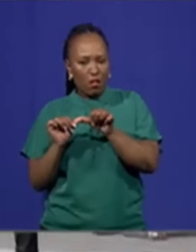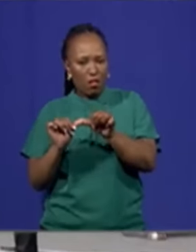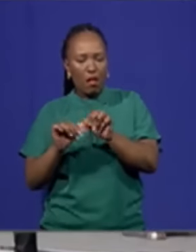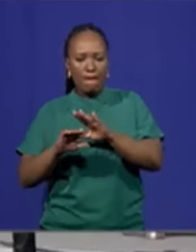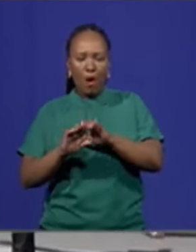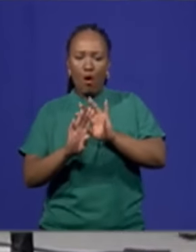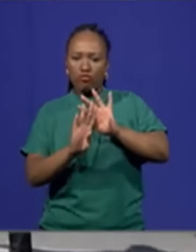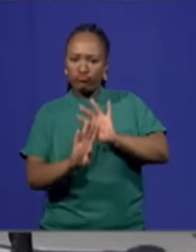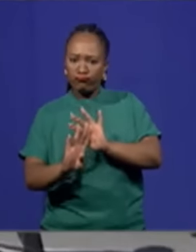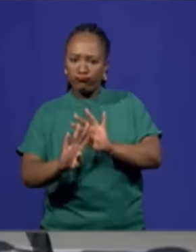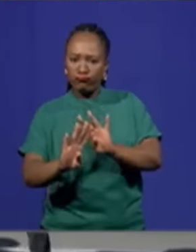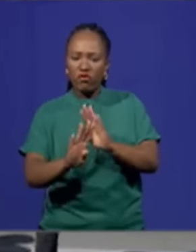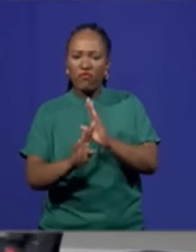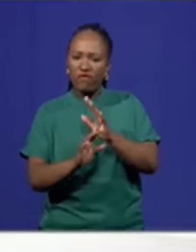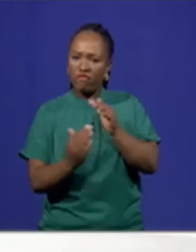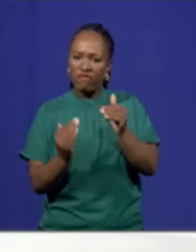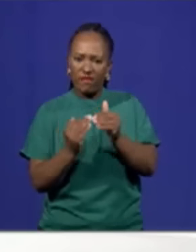bona bosiamisi.